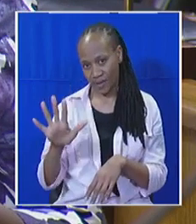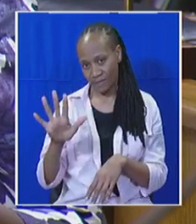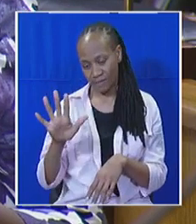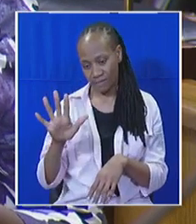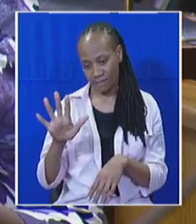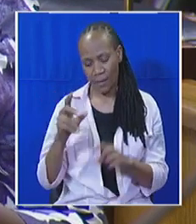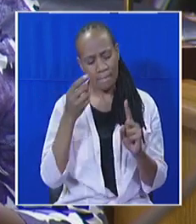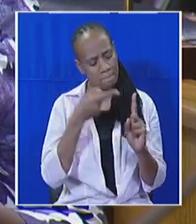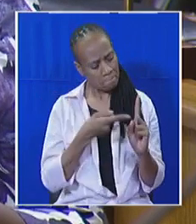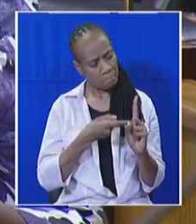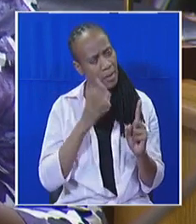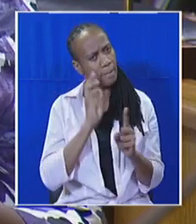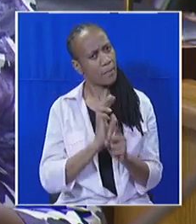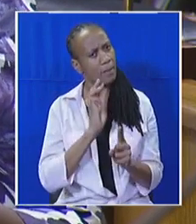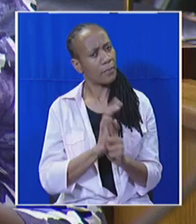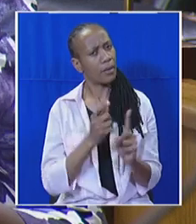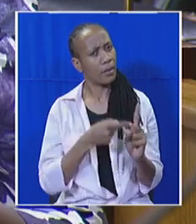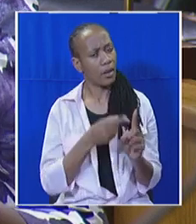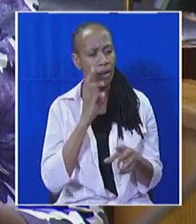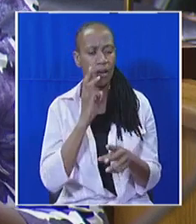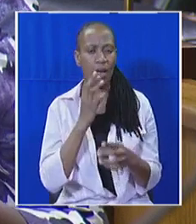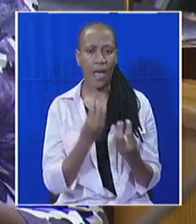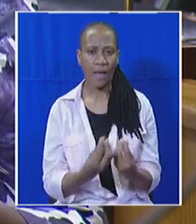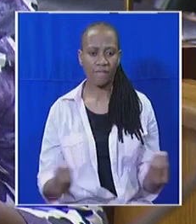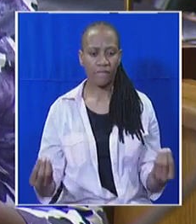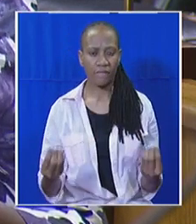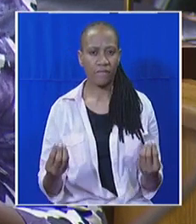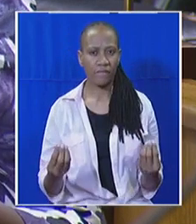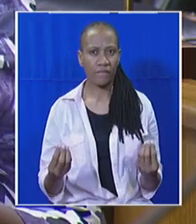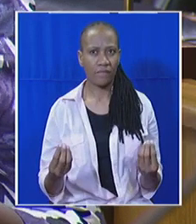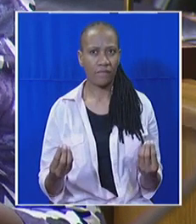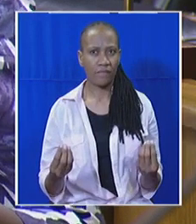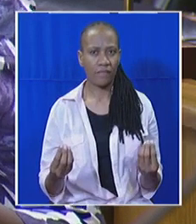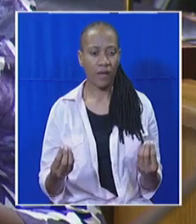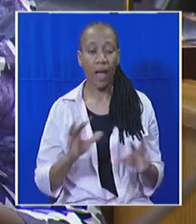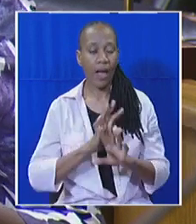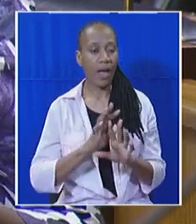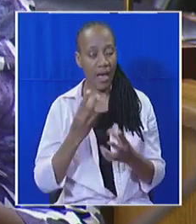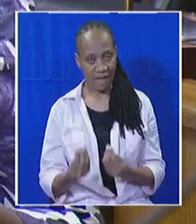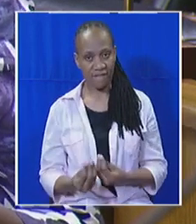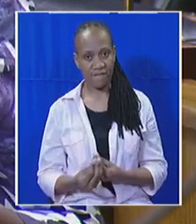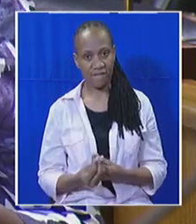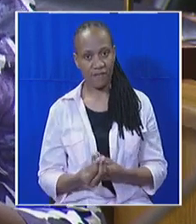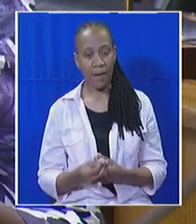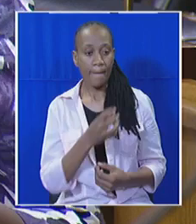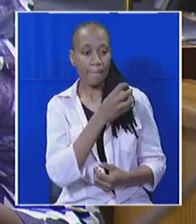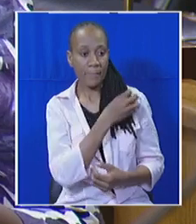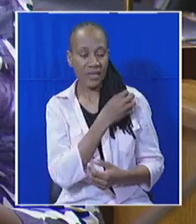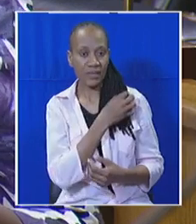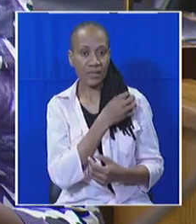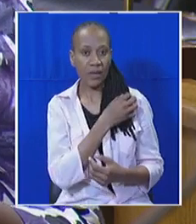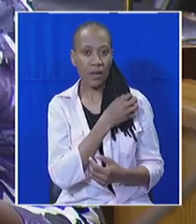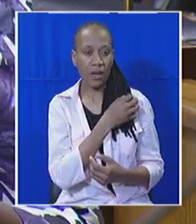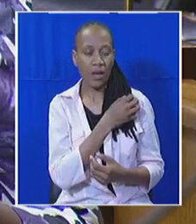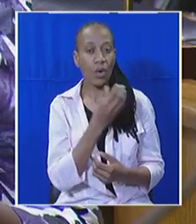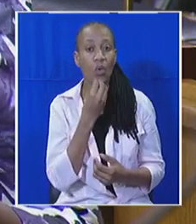Matlo Elizabeth Ramatlodi is the mother of the recently appointed Minister of Public Service and Administration, Ngwaku